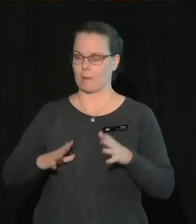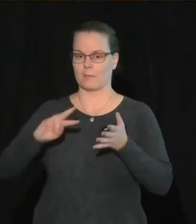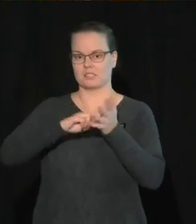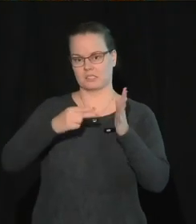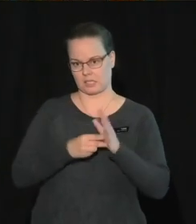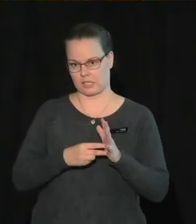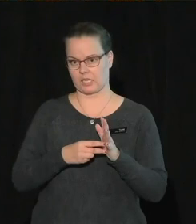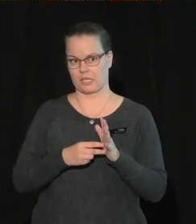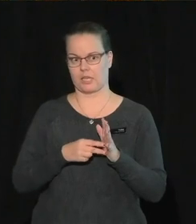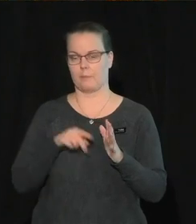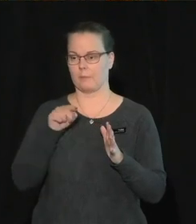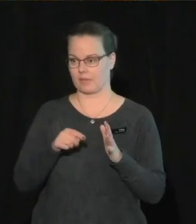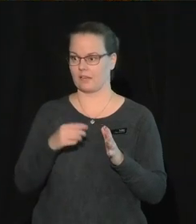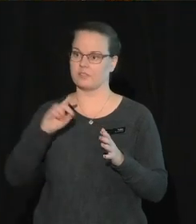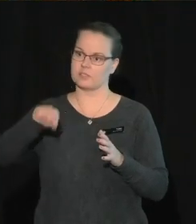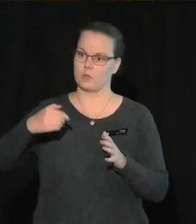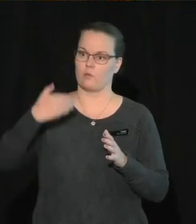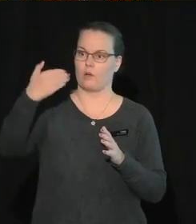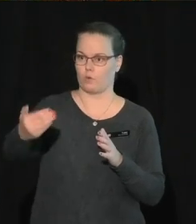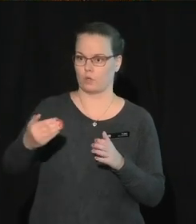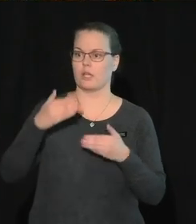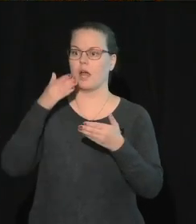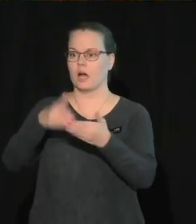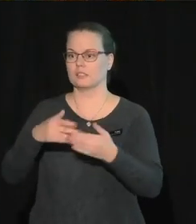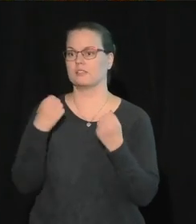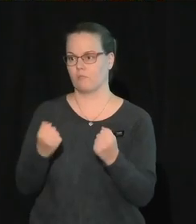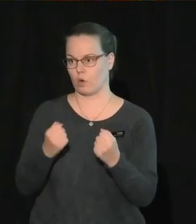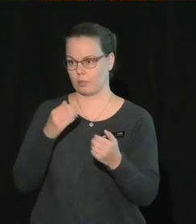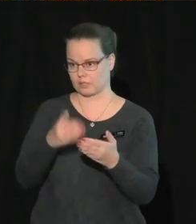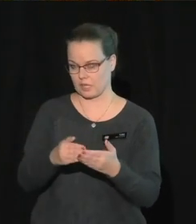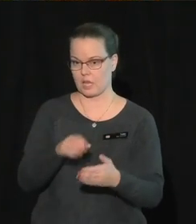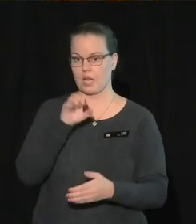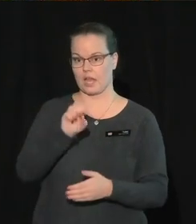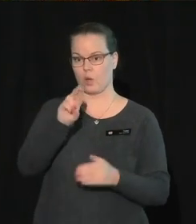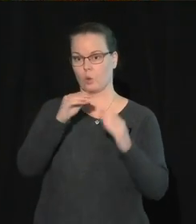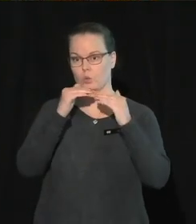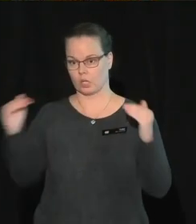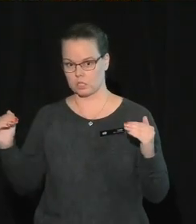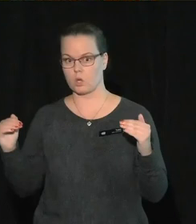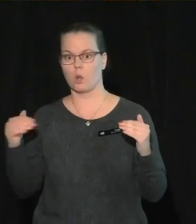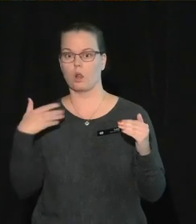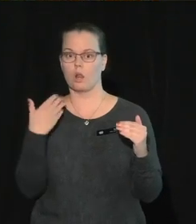vammaisstrategiaan, mikä on vielä ensi vuoteen asti voimassa. Euroopan unionin tasolla